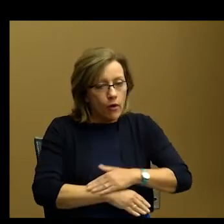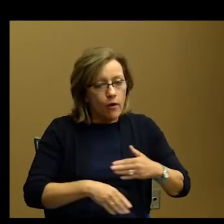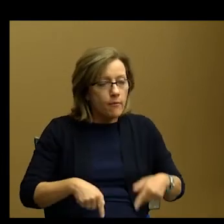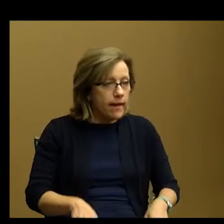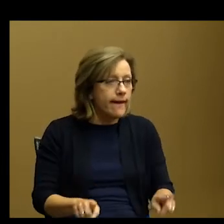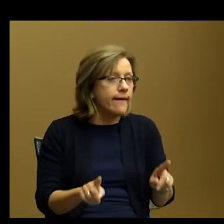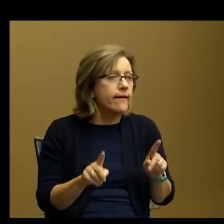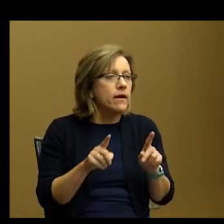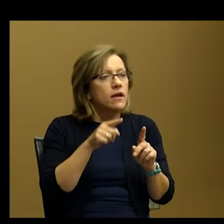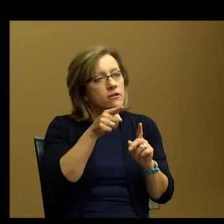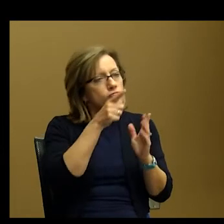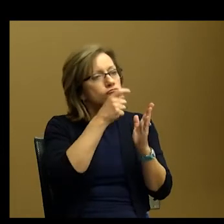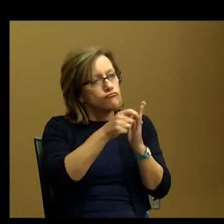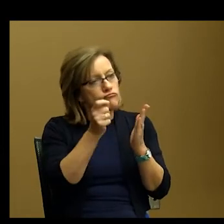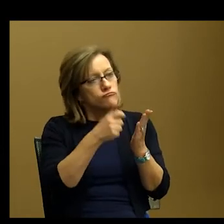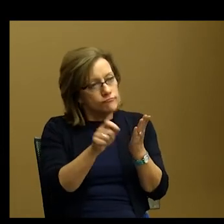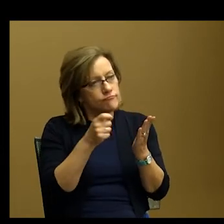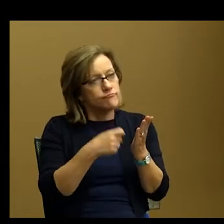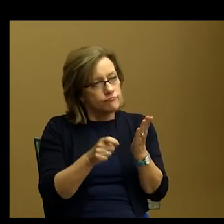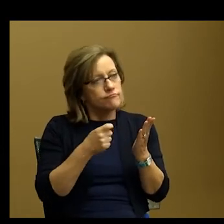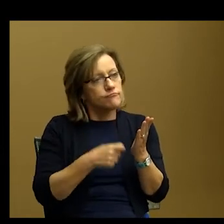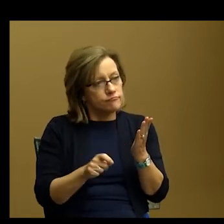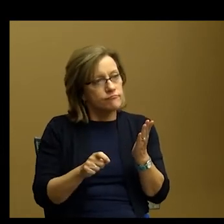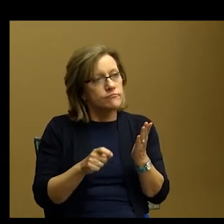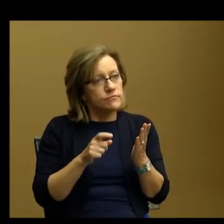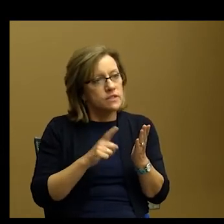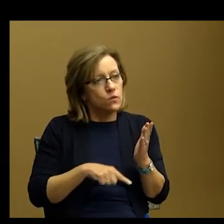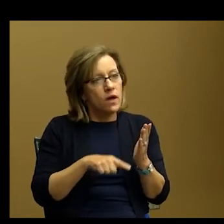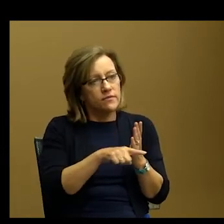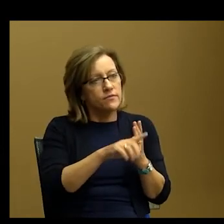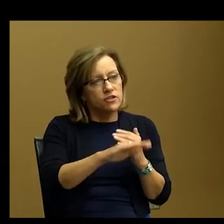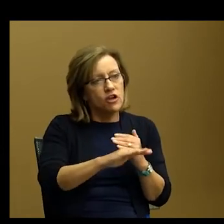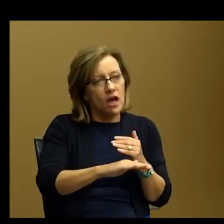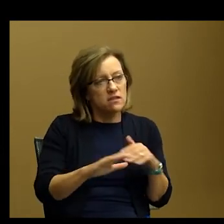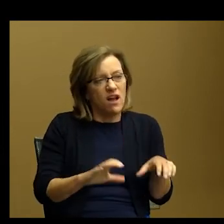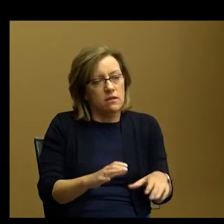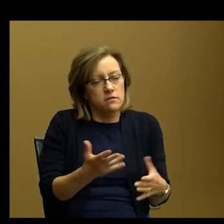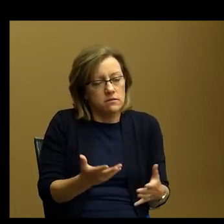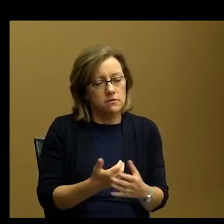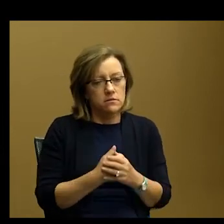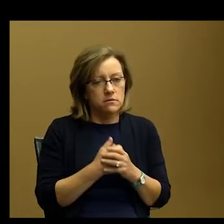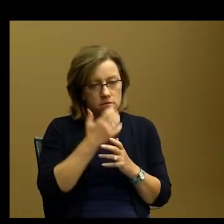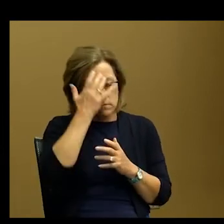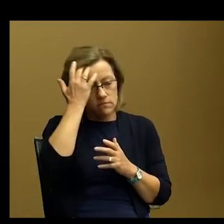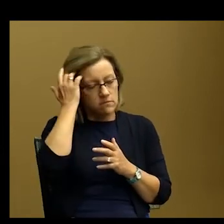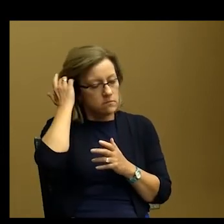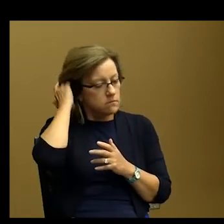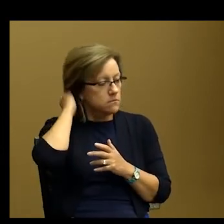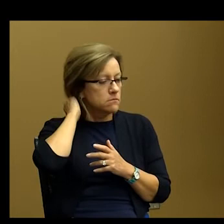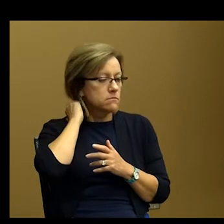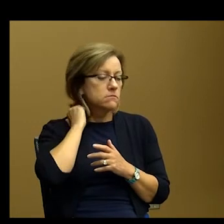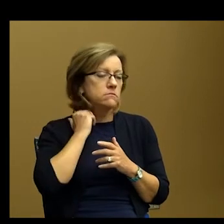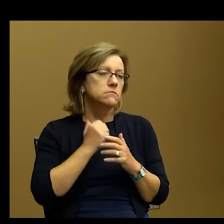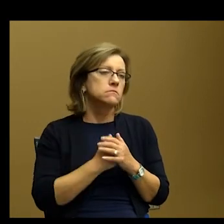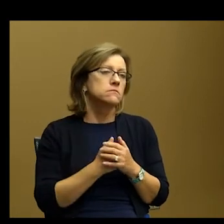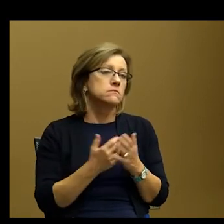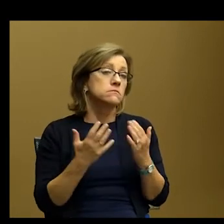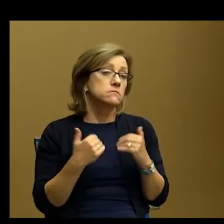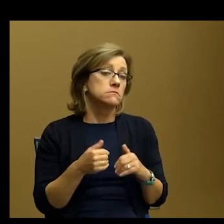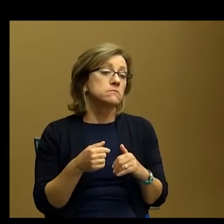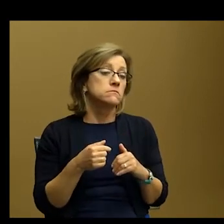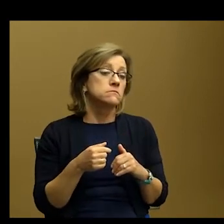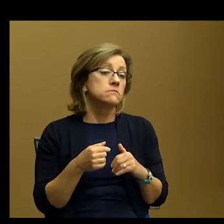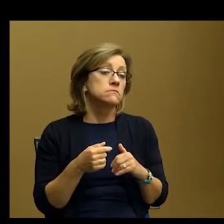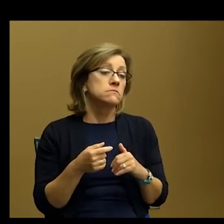you're checking off what he uses, okay? And then, does he use